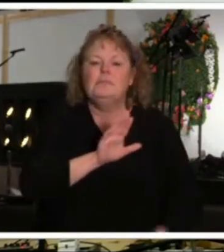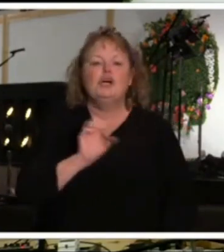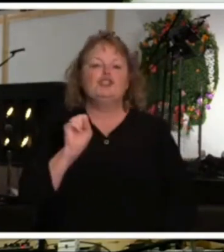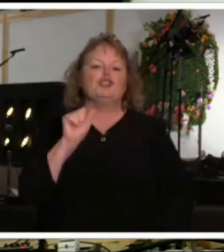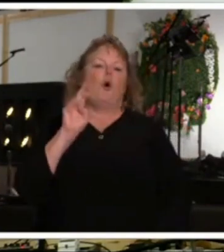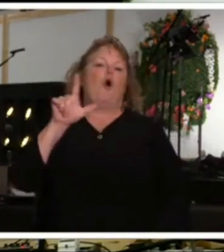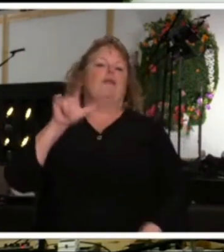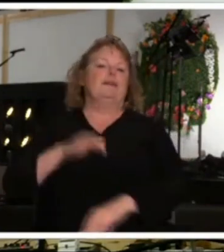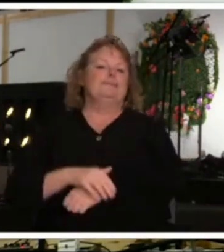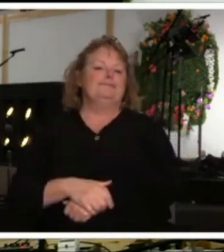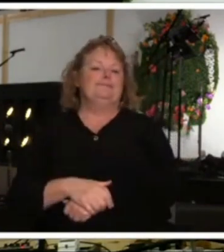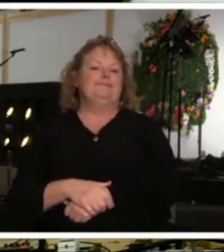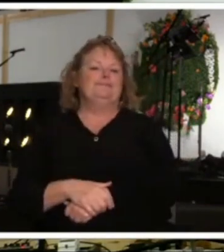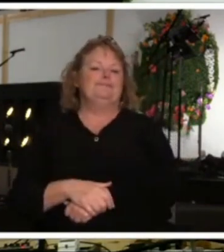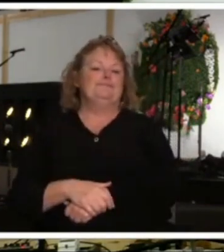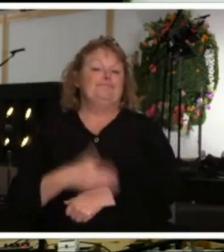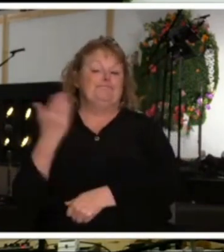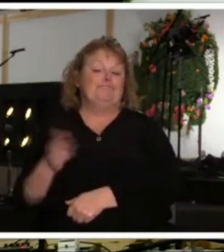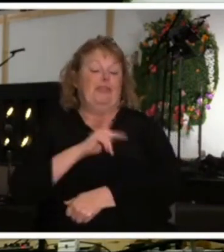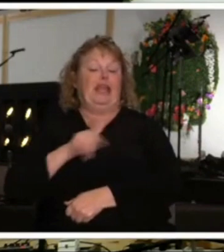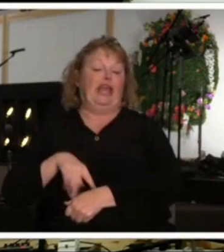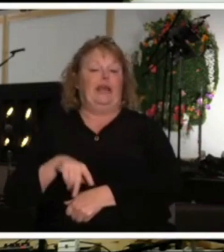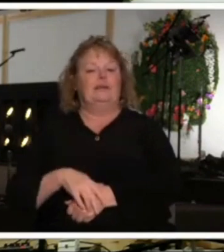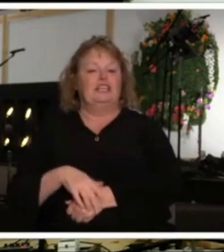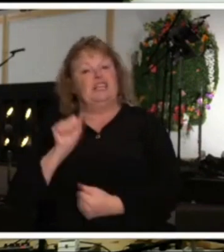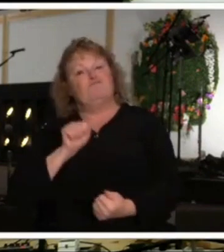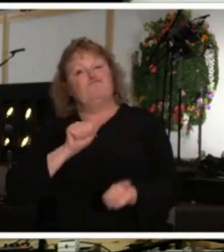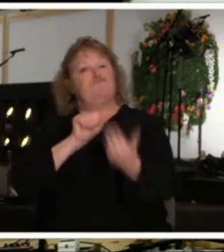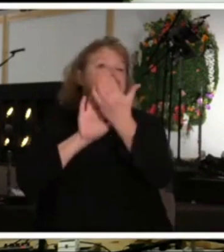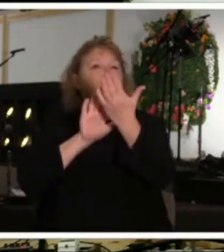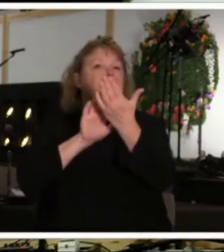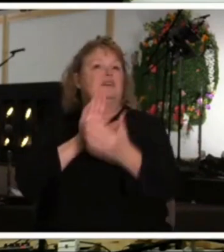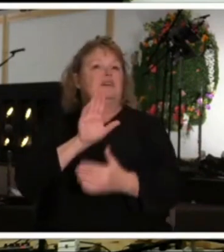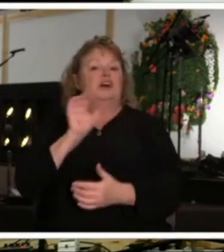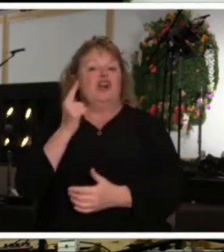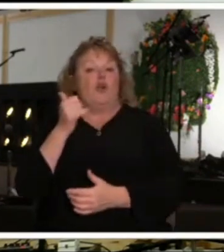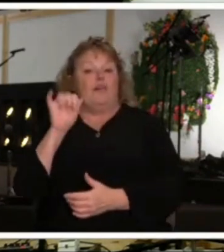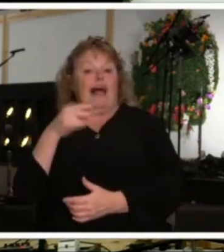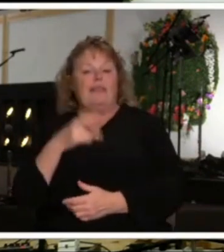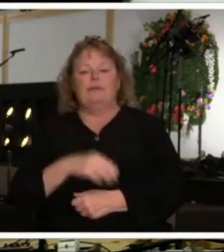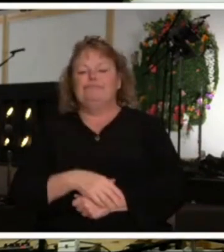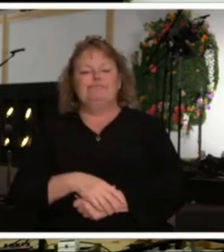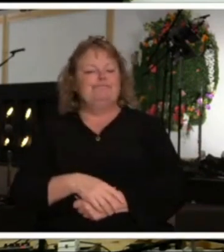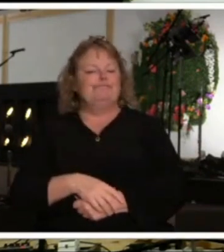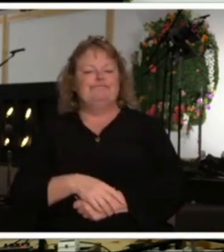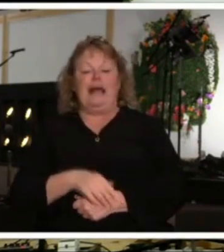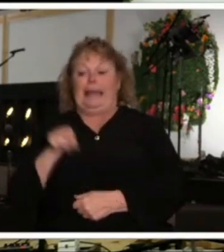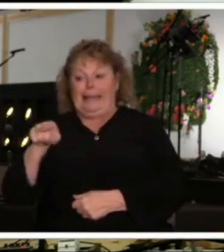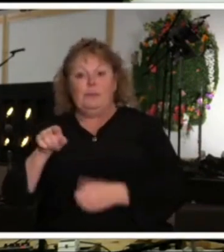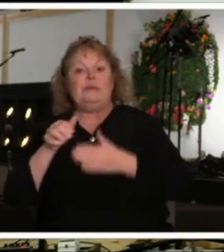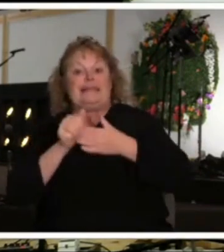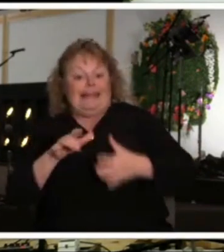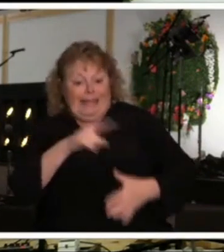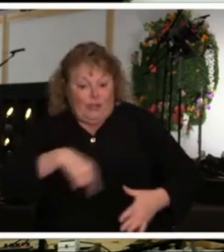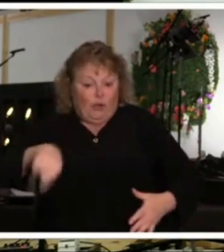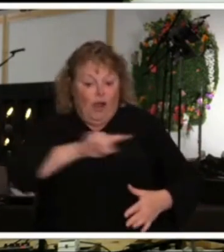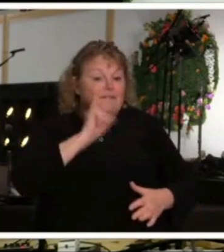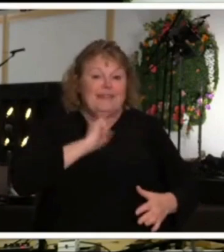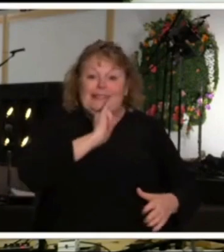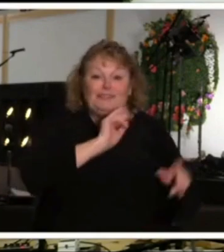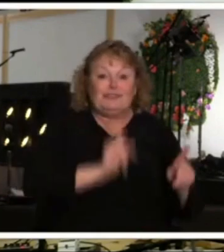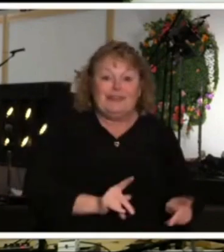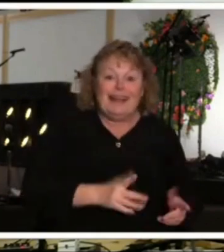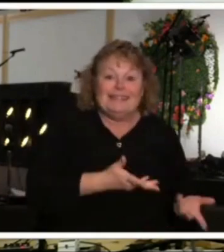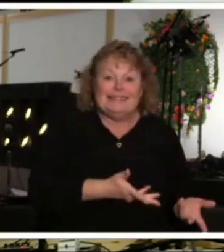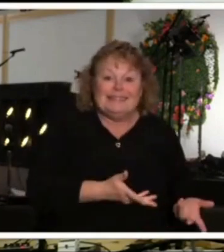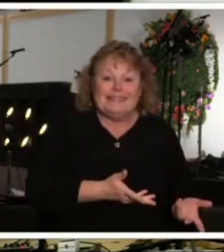the leader, didn't stand up. Saul, who was the leader of those men, should have been the one. The Bible says